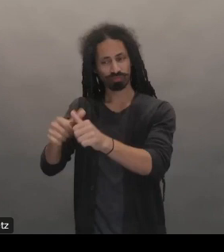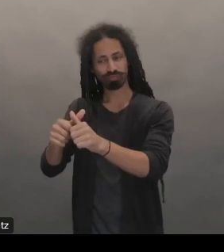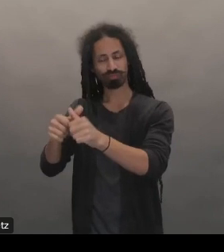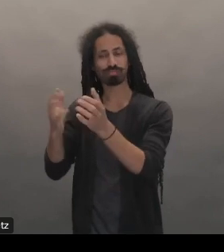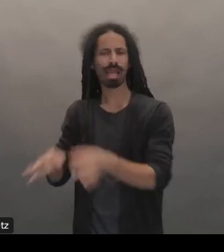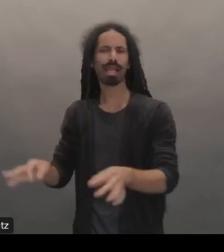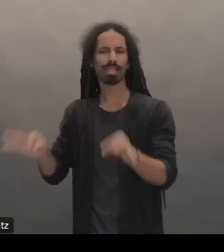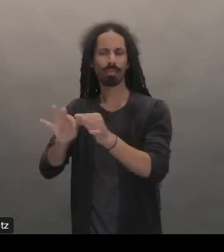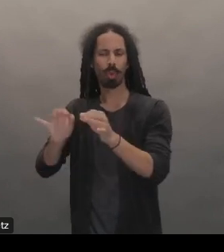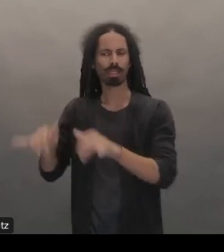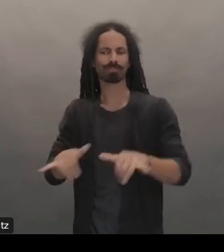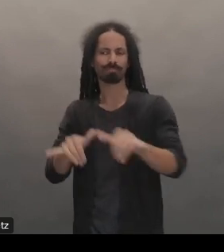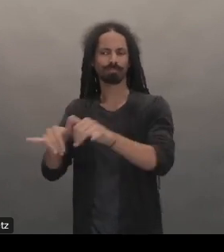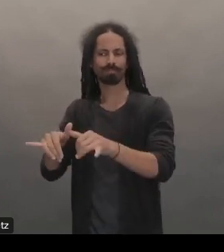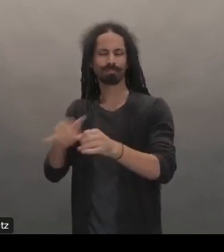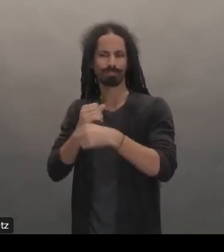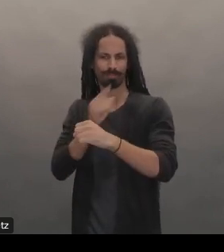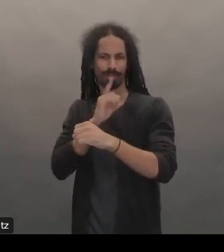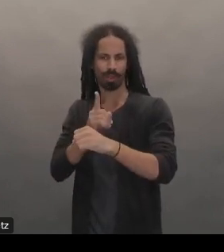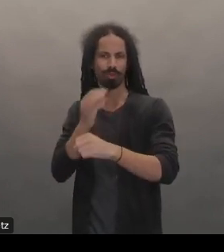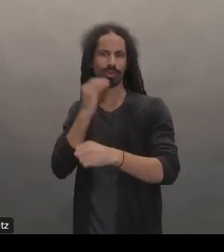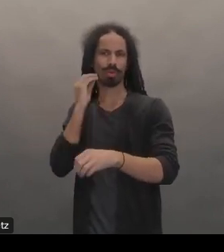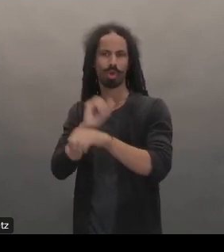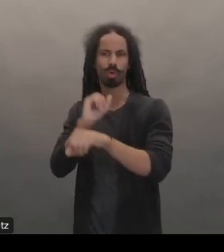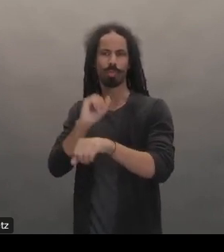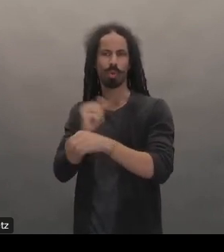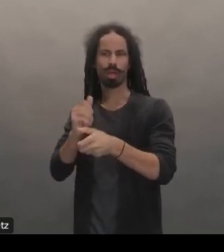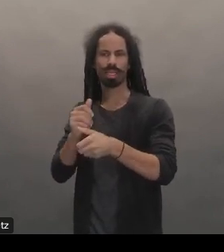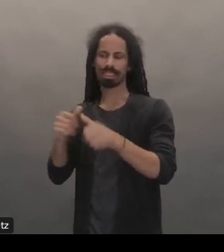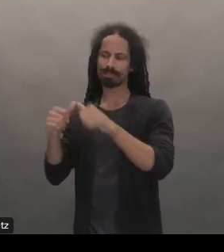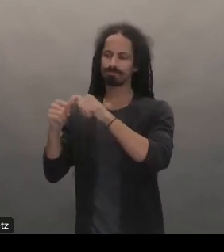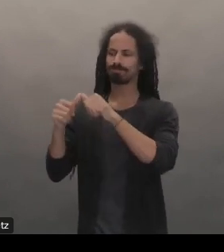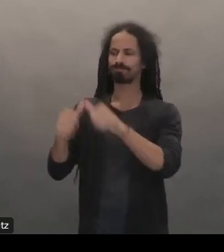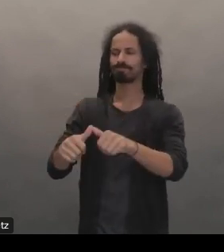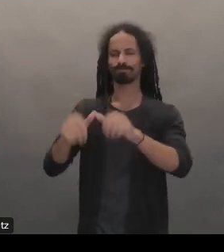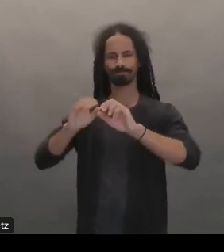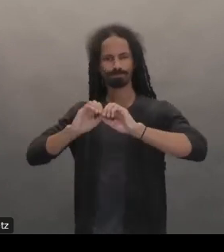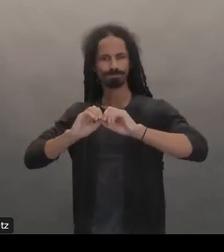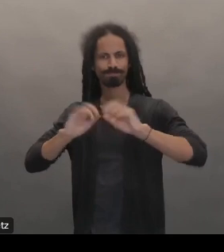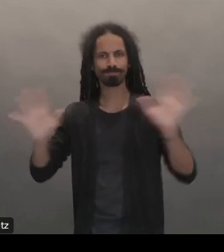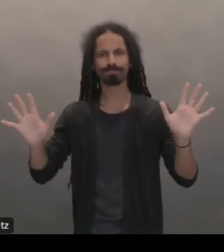your paper to be more cohesive, clearer.